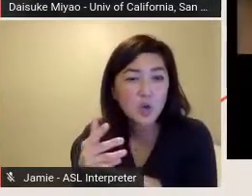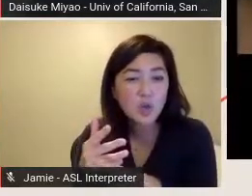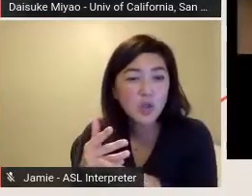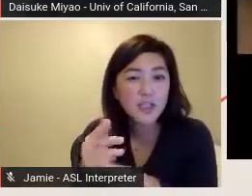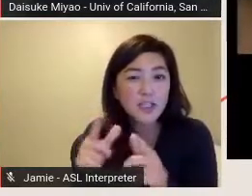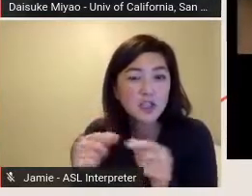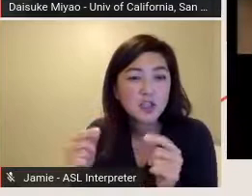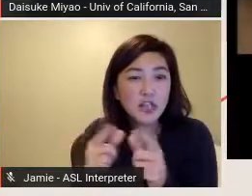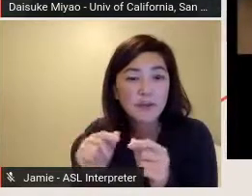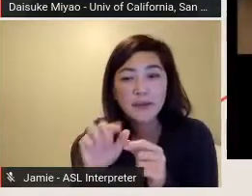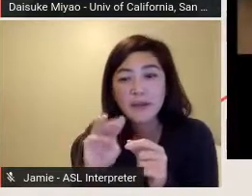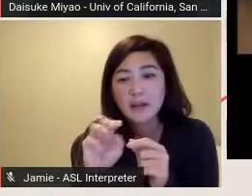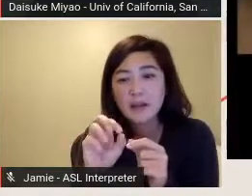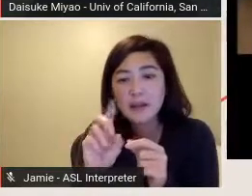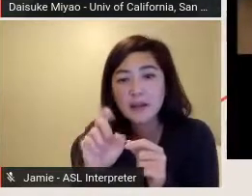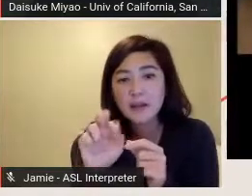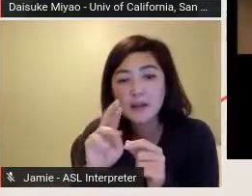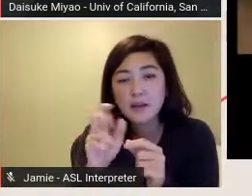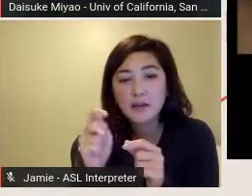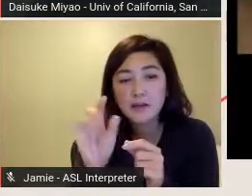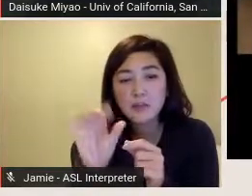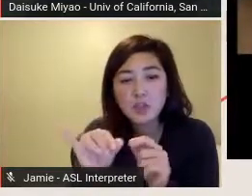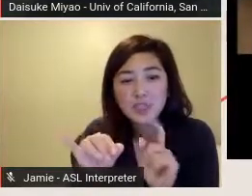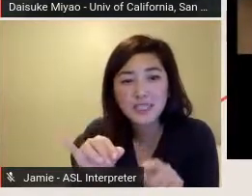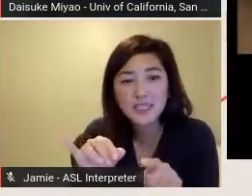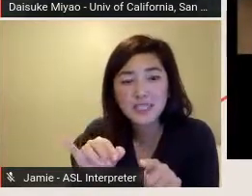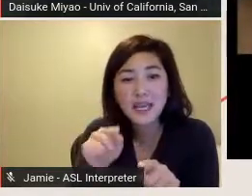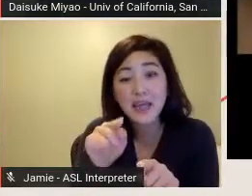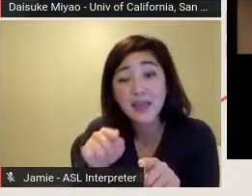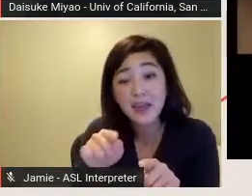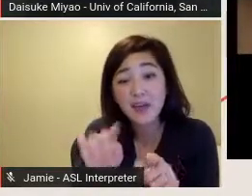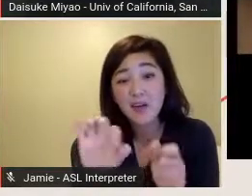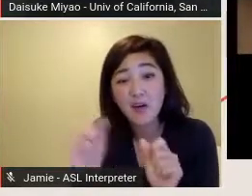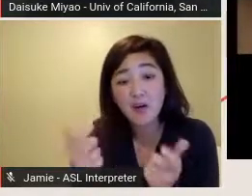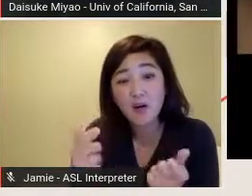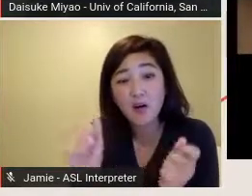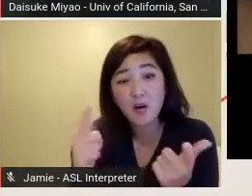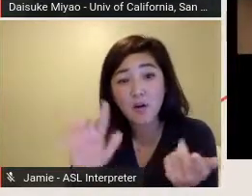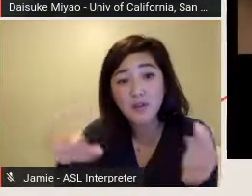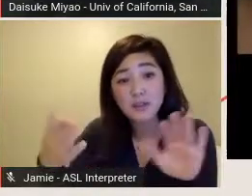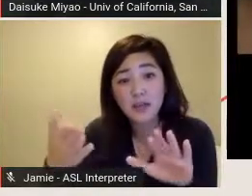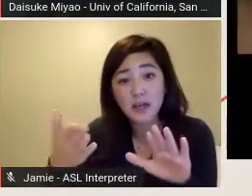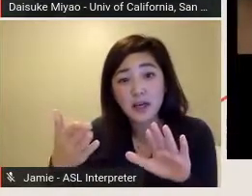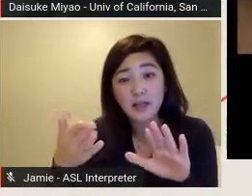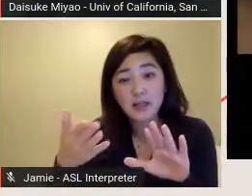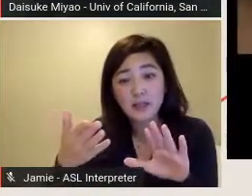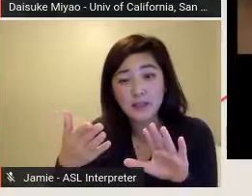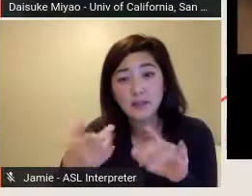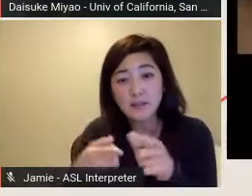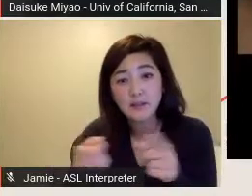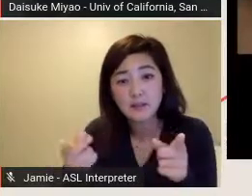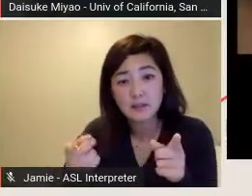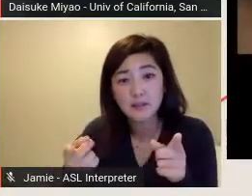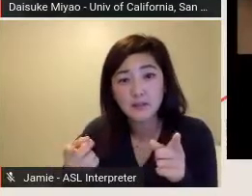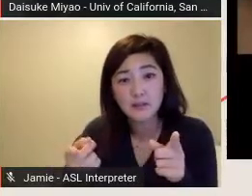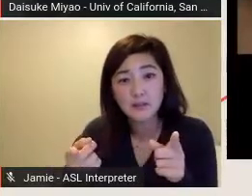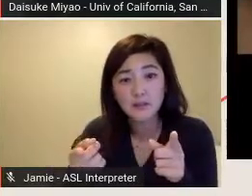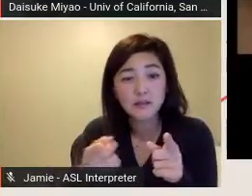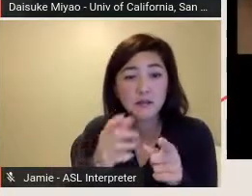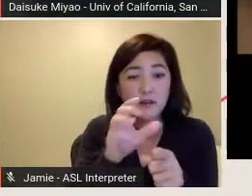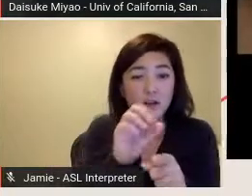all died at the hands of kind of treachery in one way or another. And between